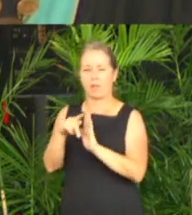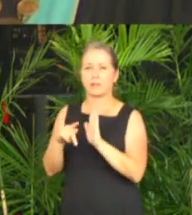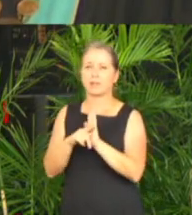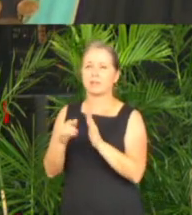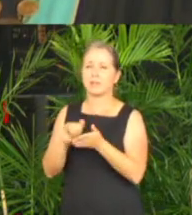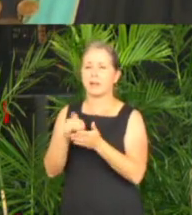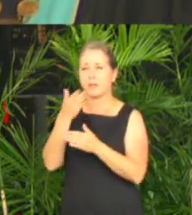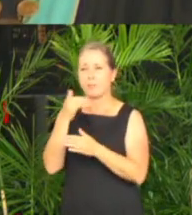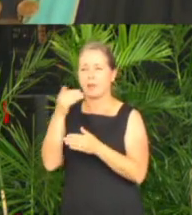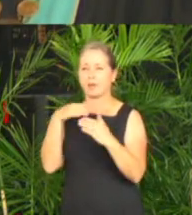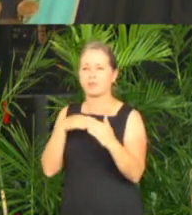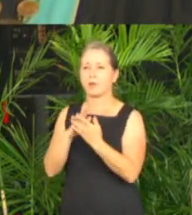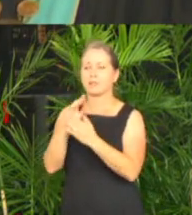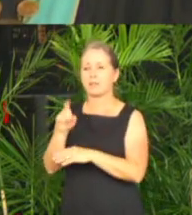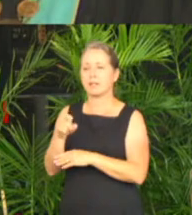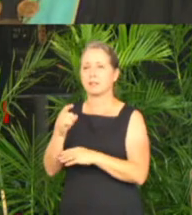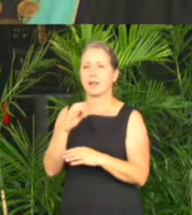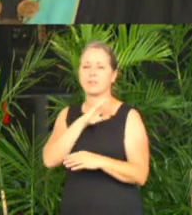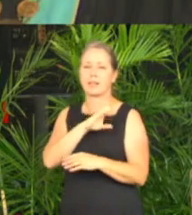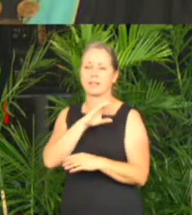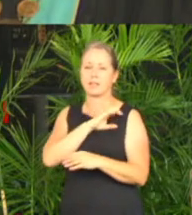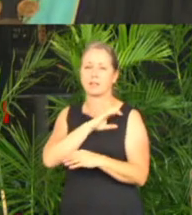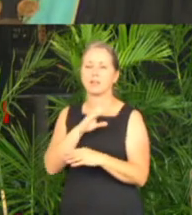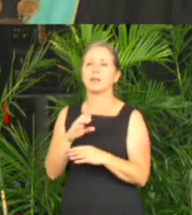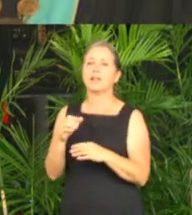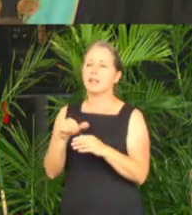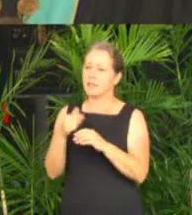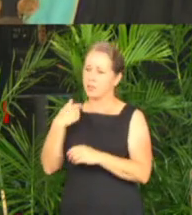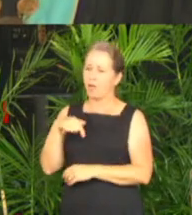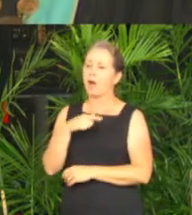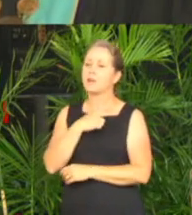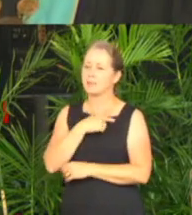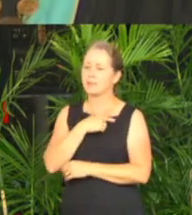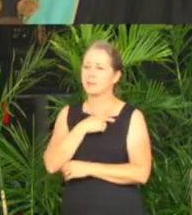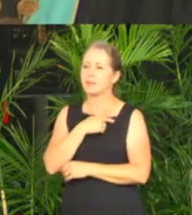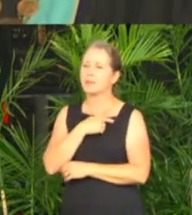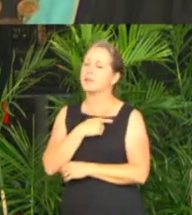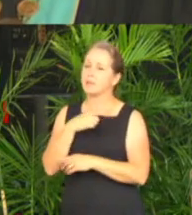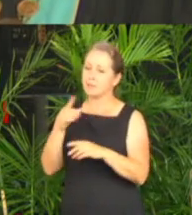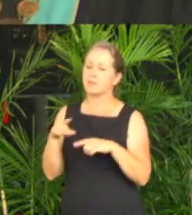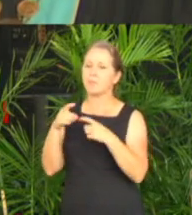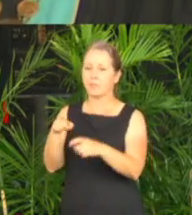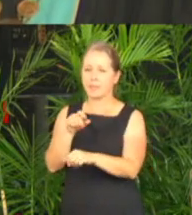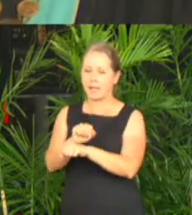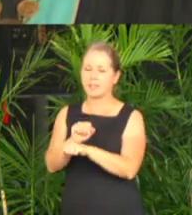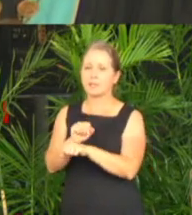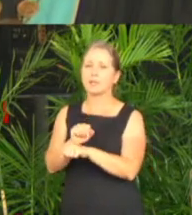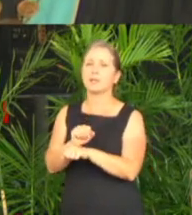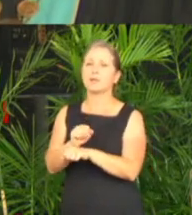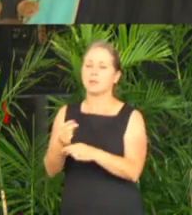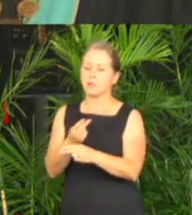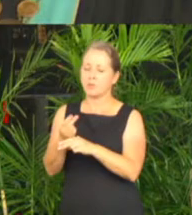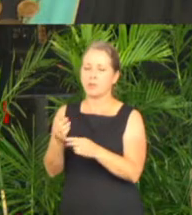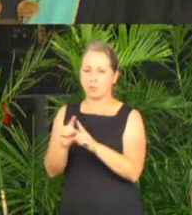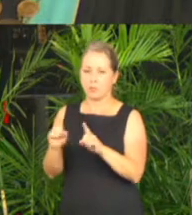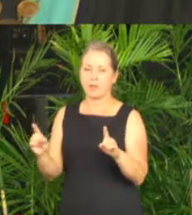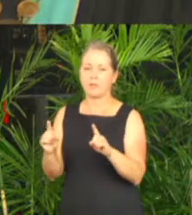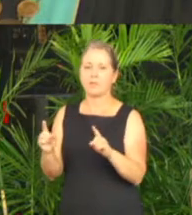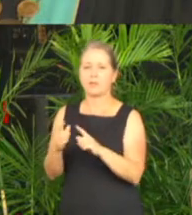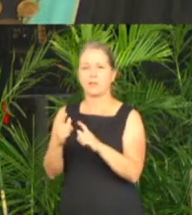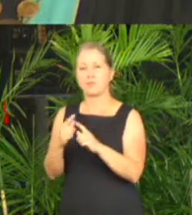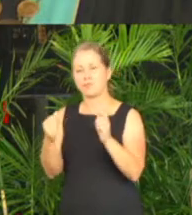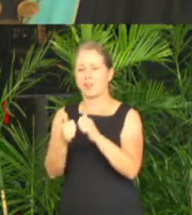that better address the needs of citizens, each of us is tasked with utilizing our degree for the